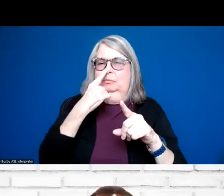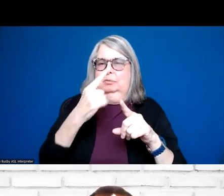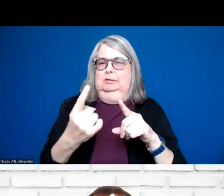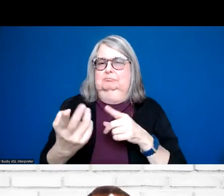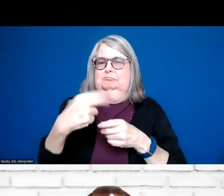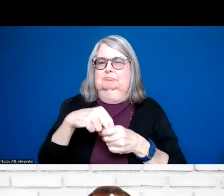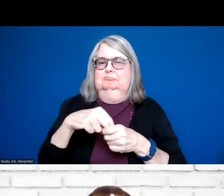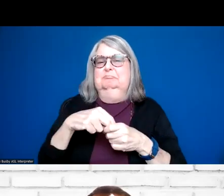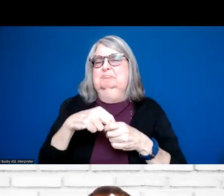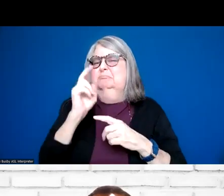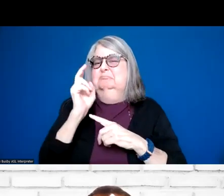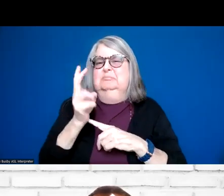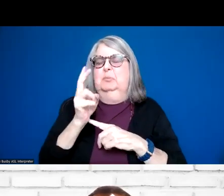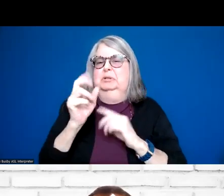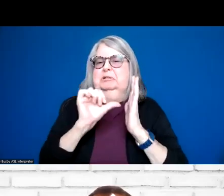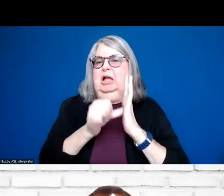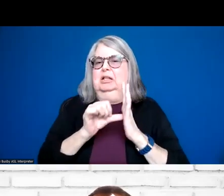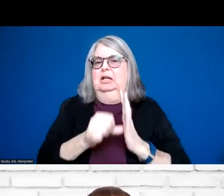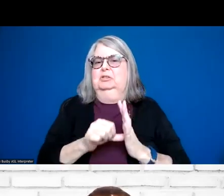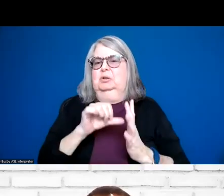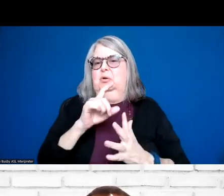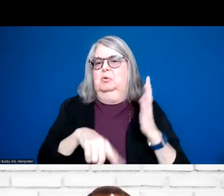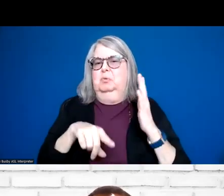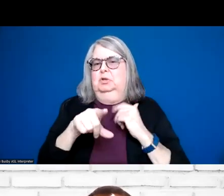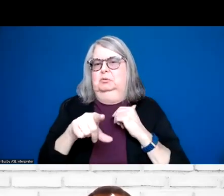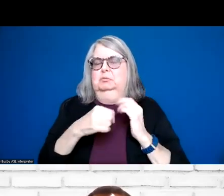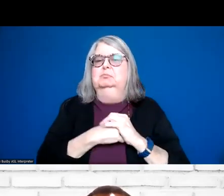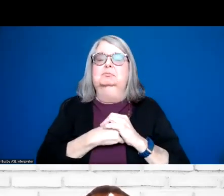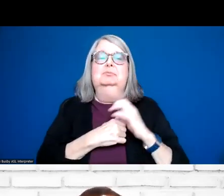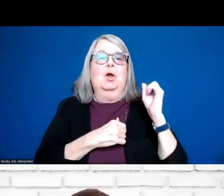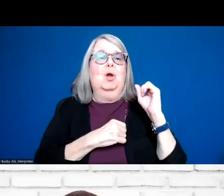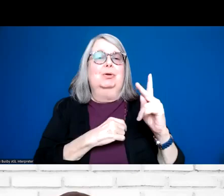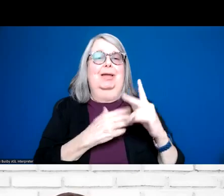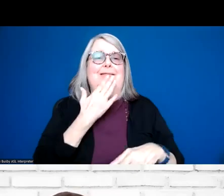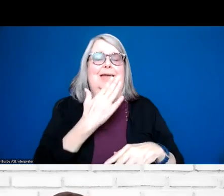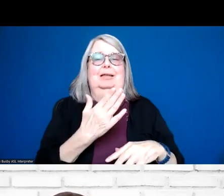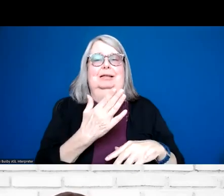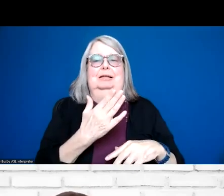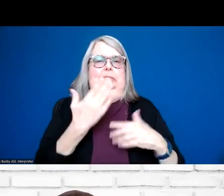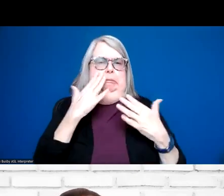just give her a couple minutes of highlights on what you've heard. Okay, thank you. I don't know if my